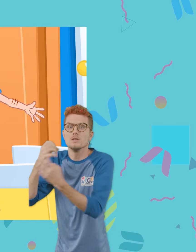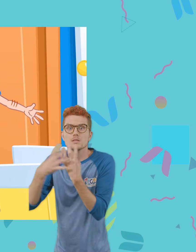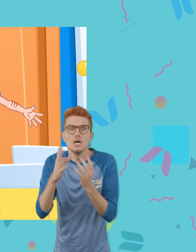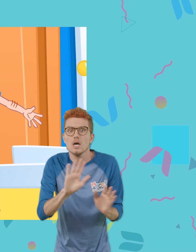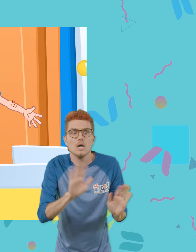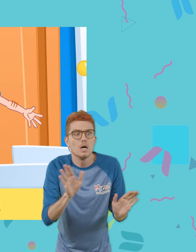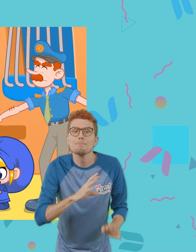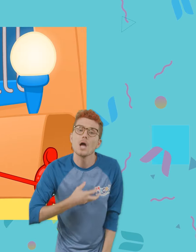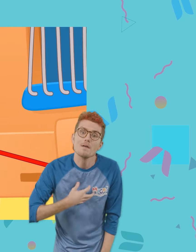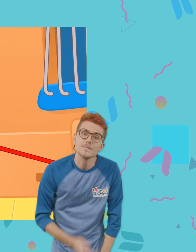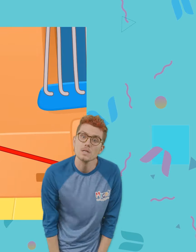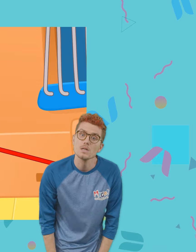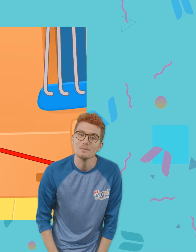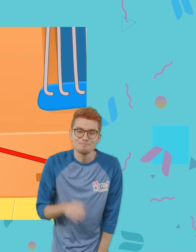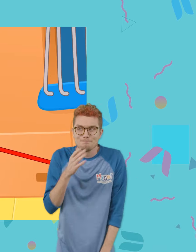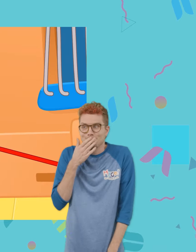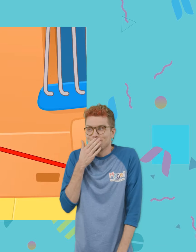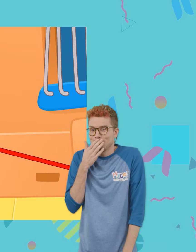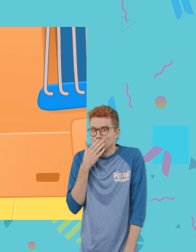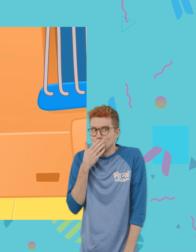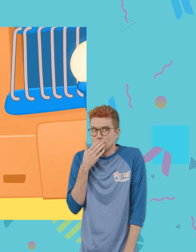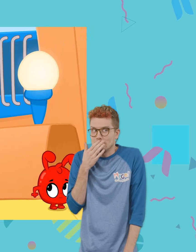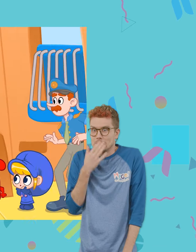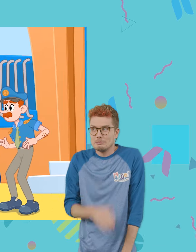to jail, Morphle.